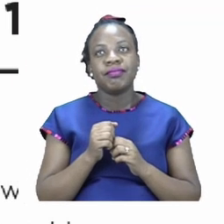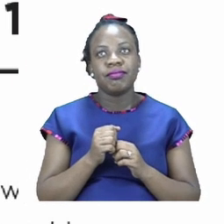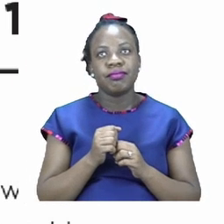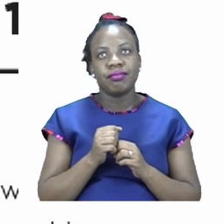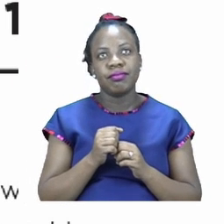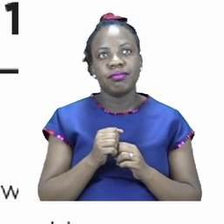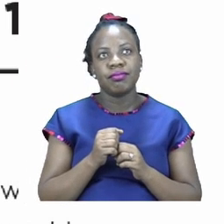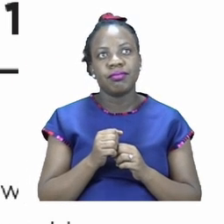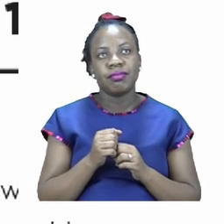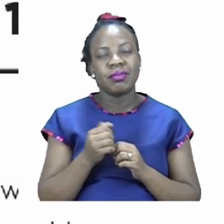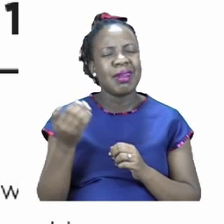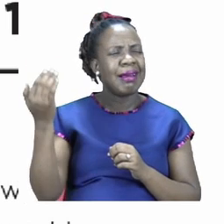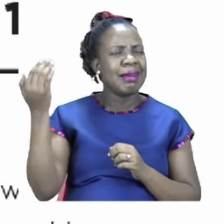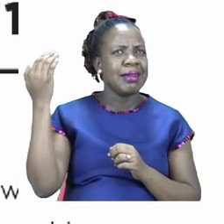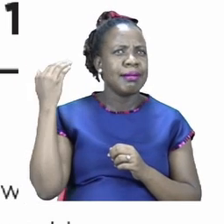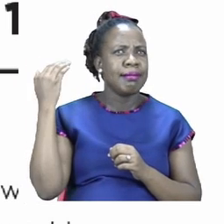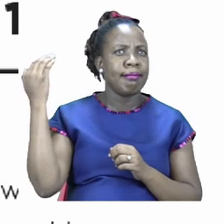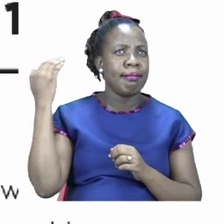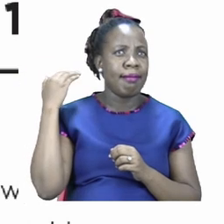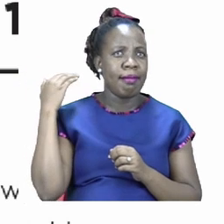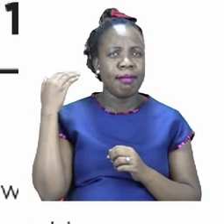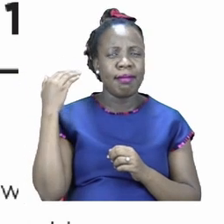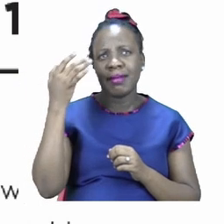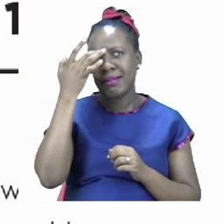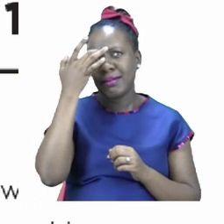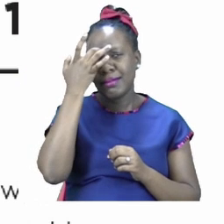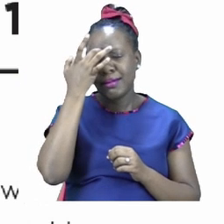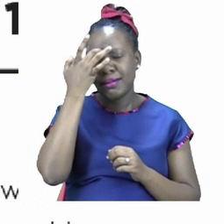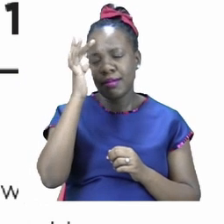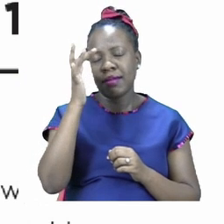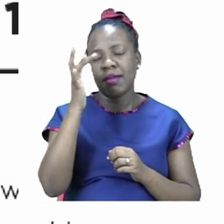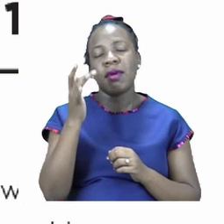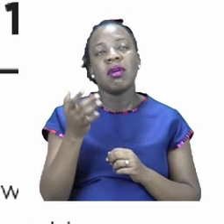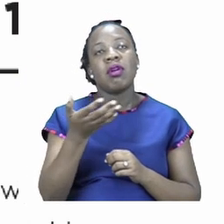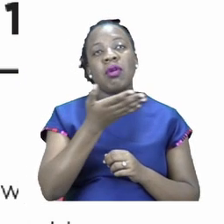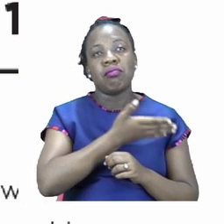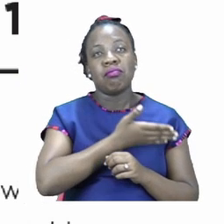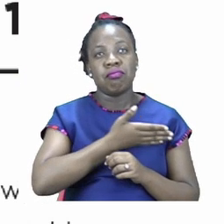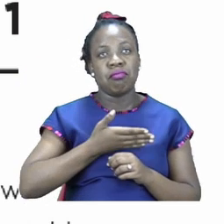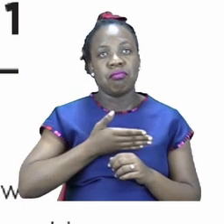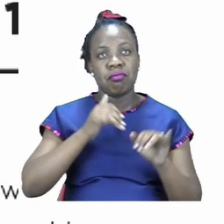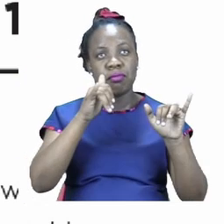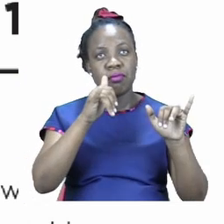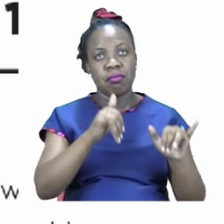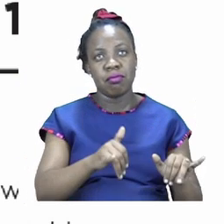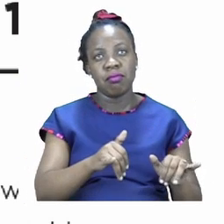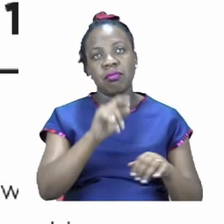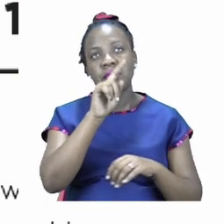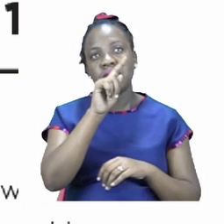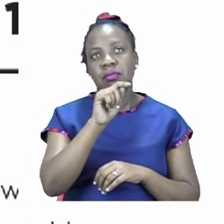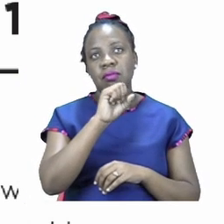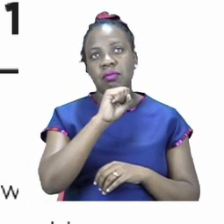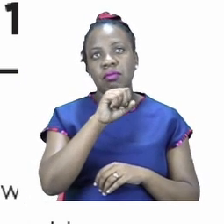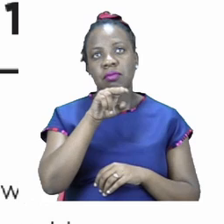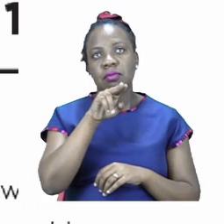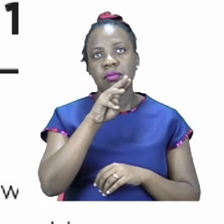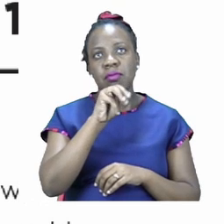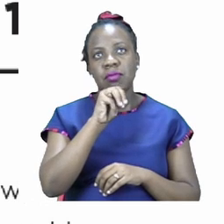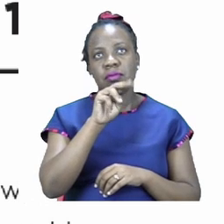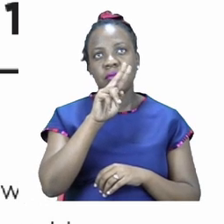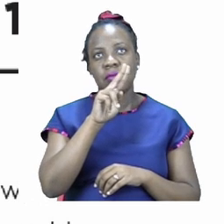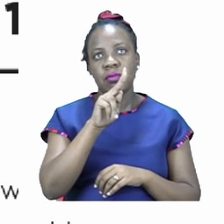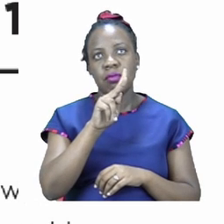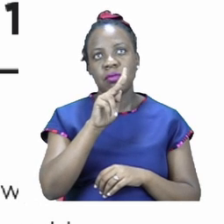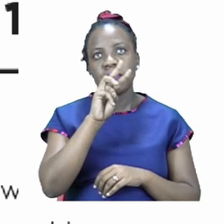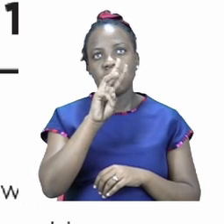Long ago, a wise woman lived in Sumwe. Her name was Ayua,